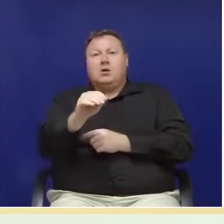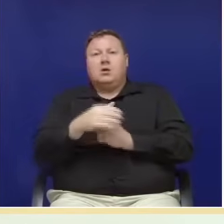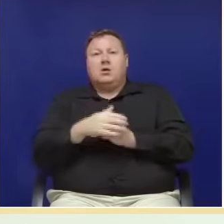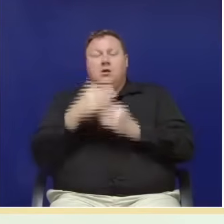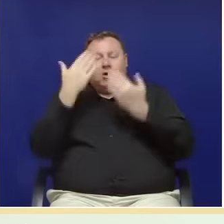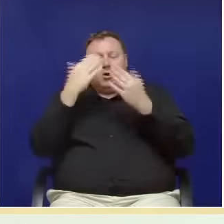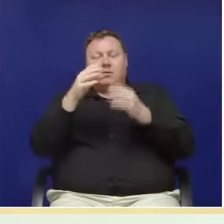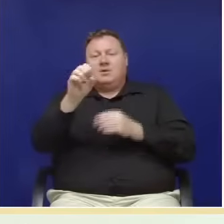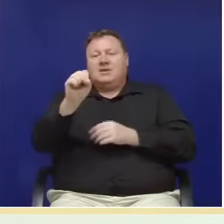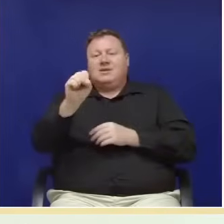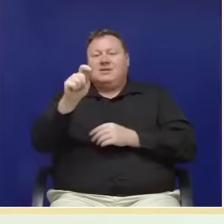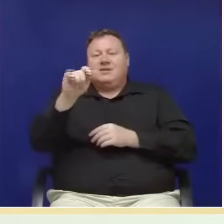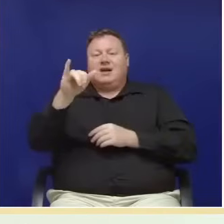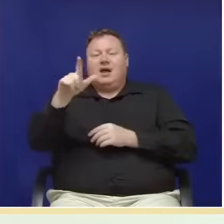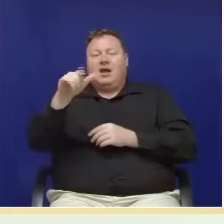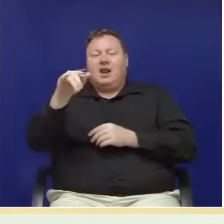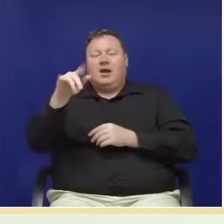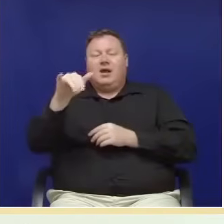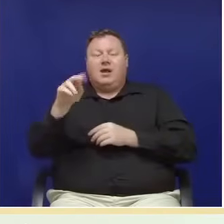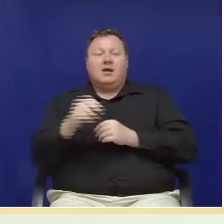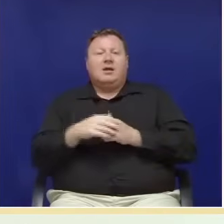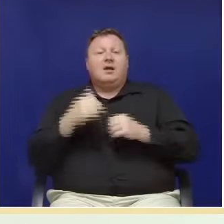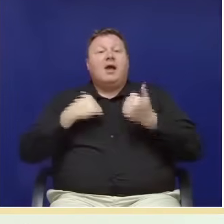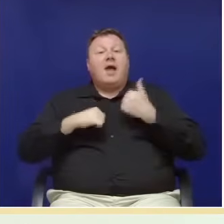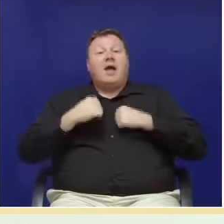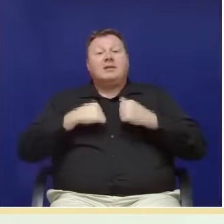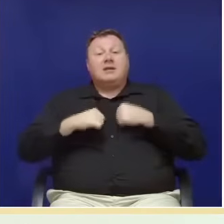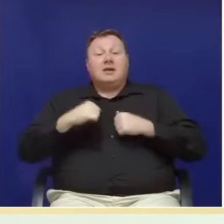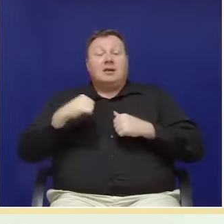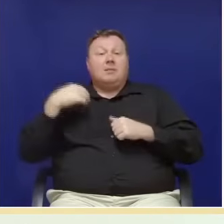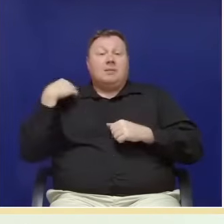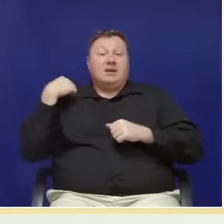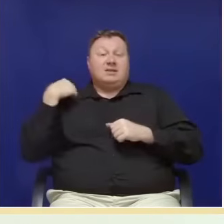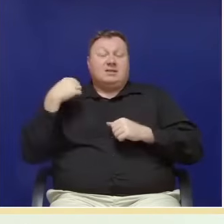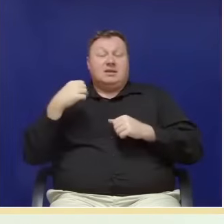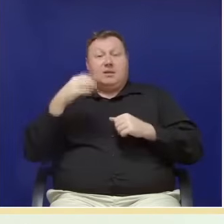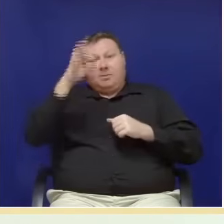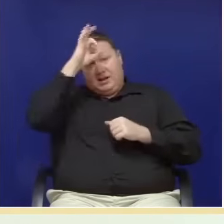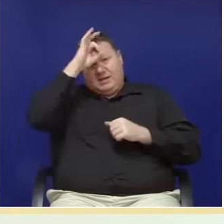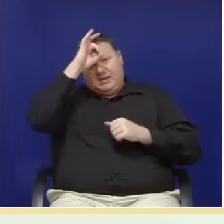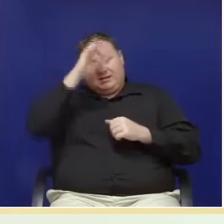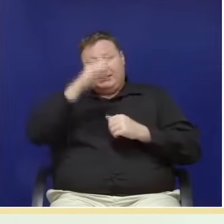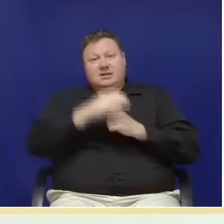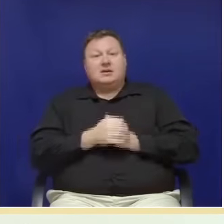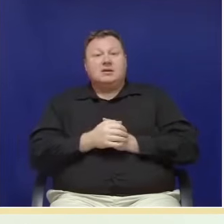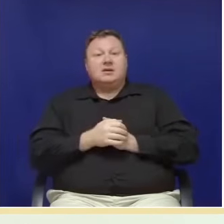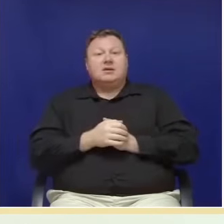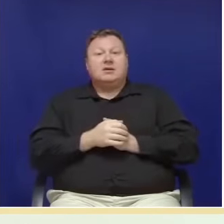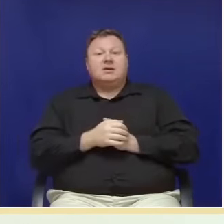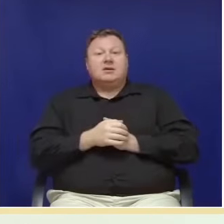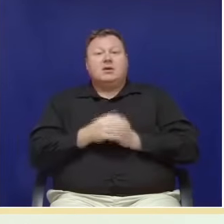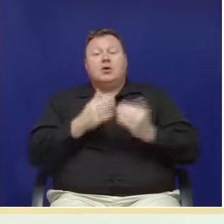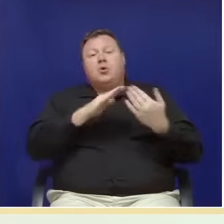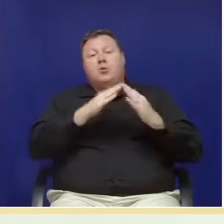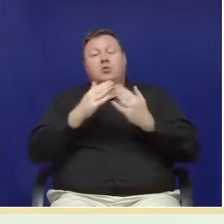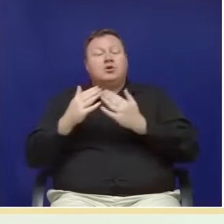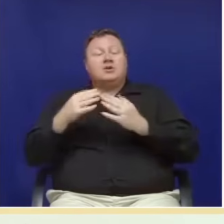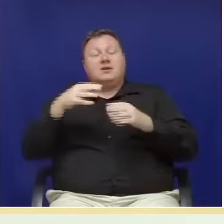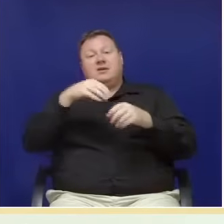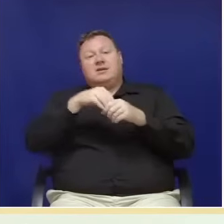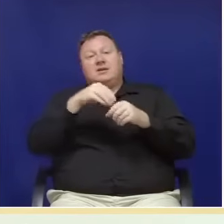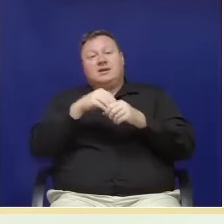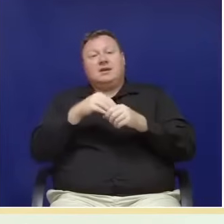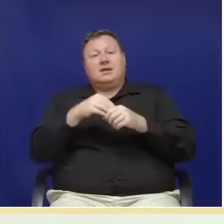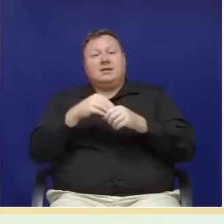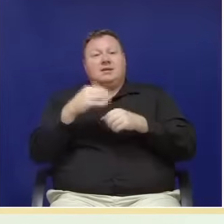Skikaling to the Acting Minister of Police. The question is whether, given that communities in the Republic are terrorized